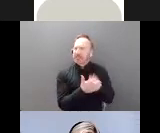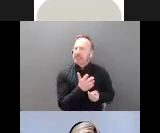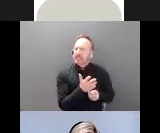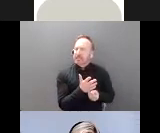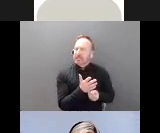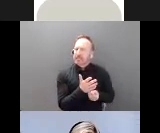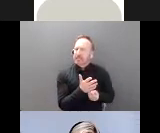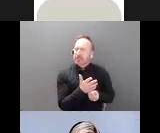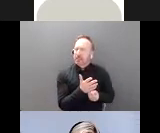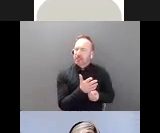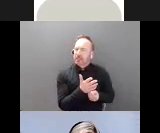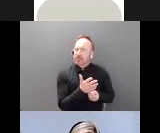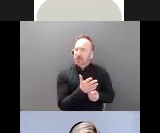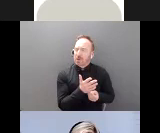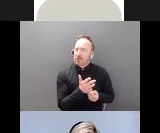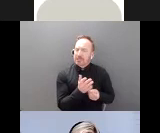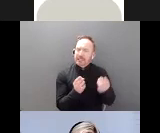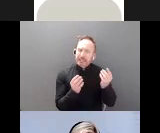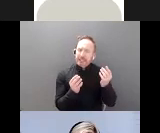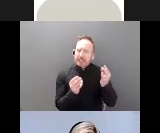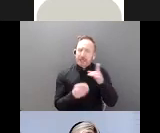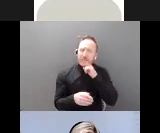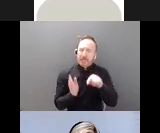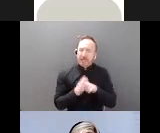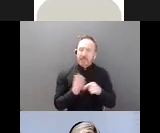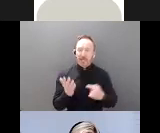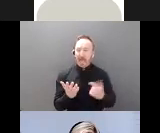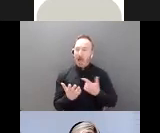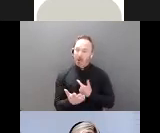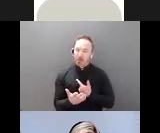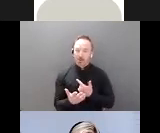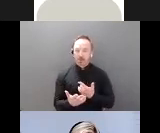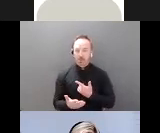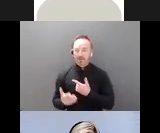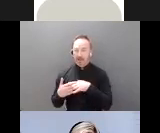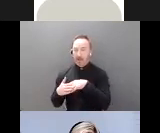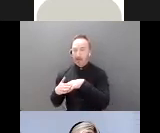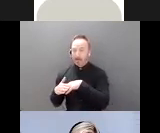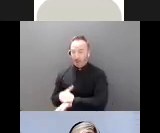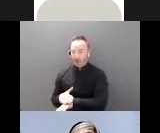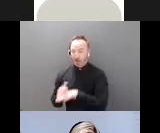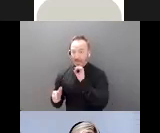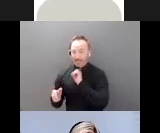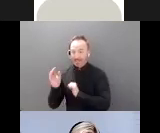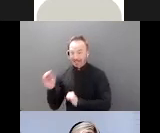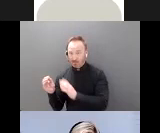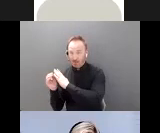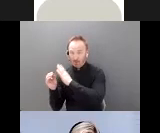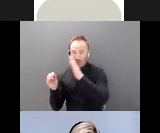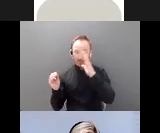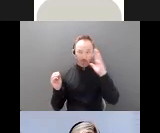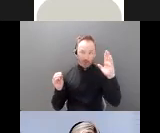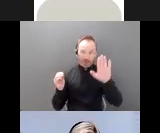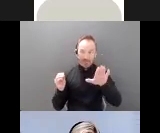got sort of the whole lifespan now covered. So from birth to passing. And so this